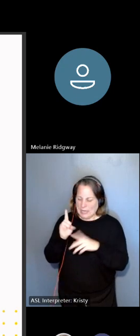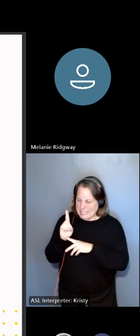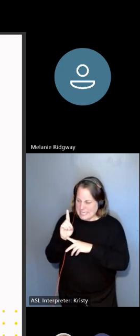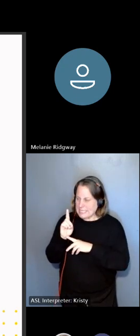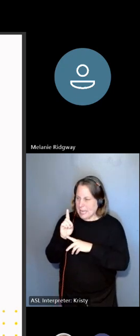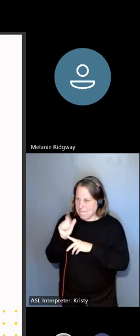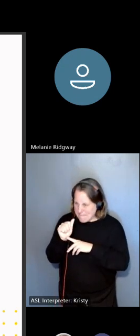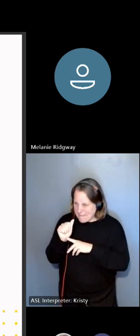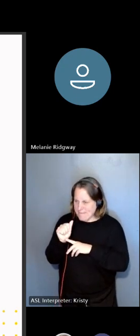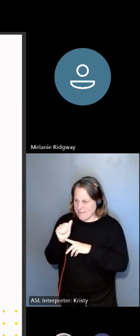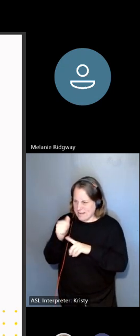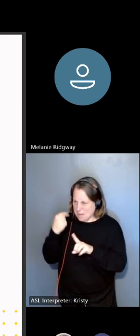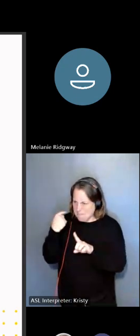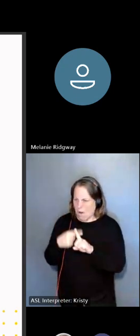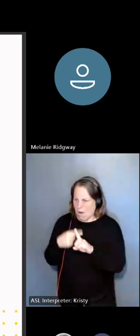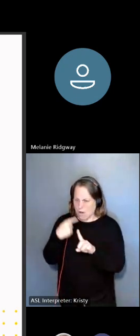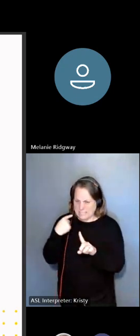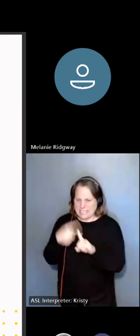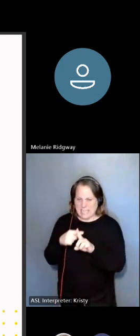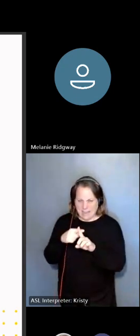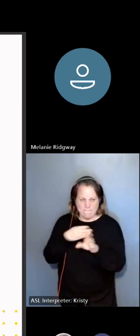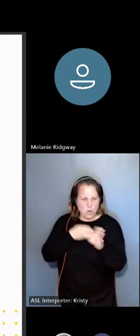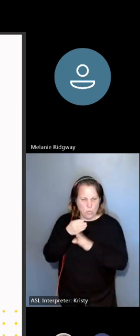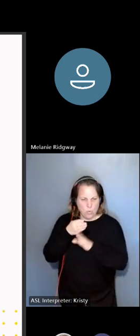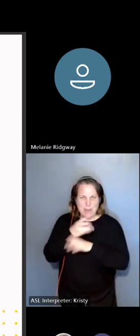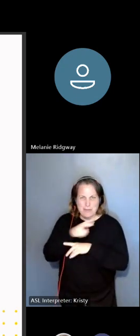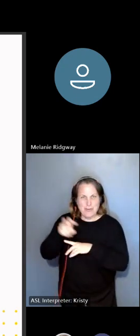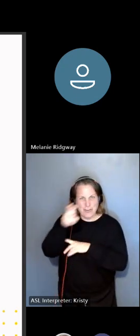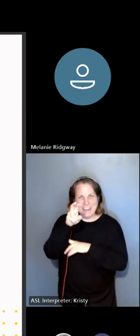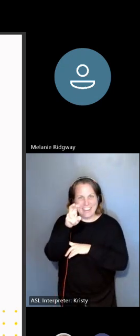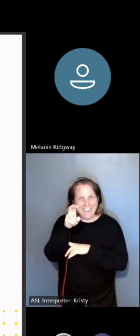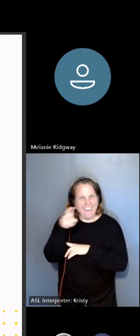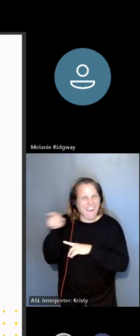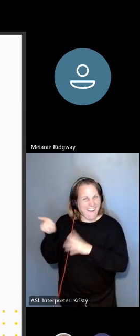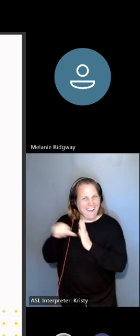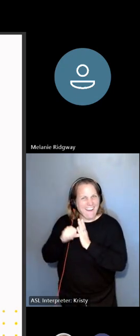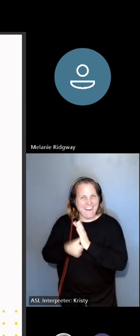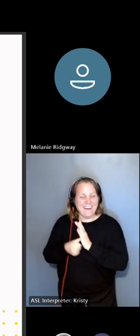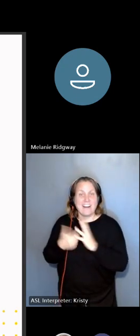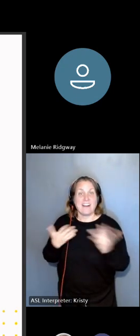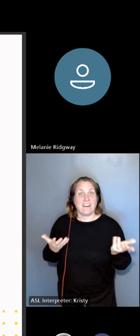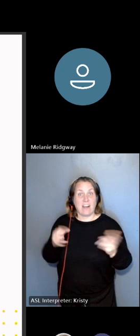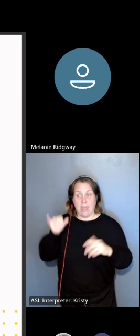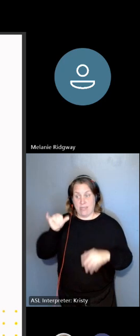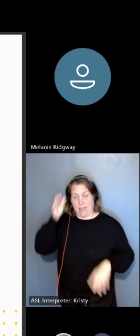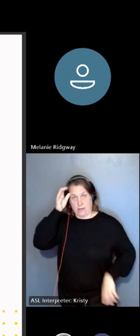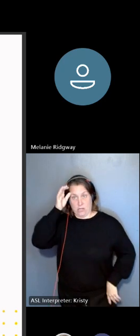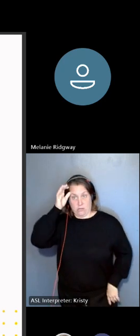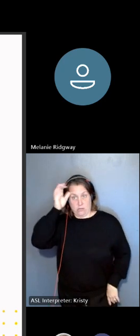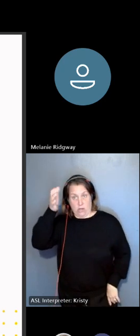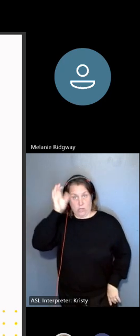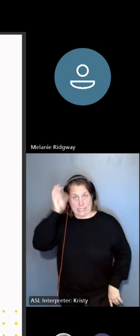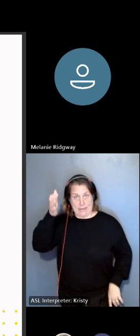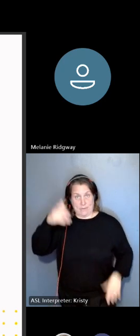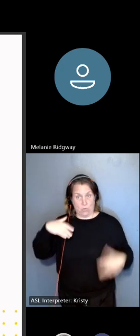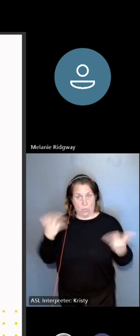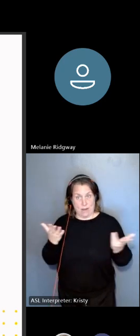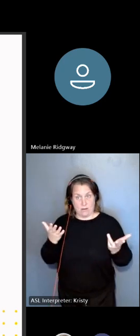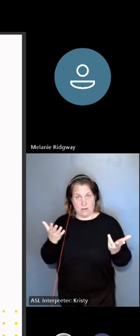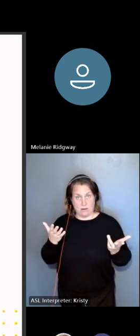disability positive career journey. This concept is an